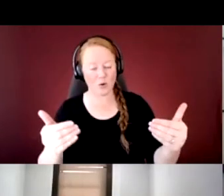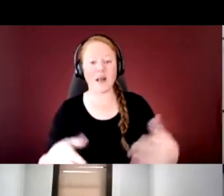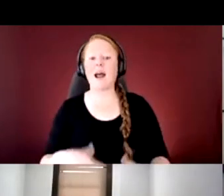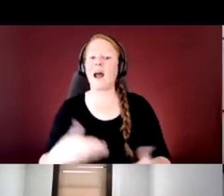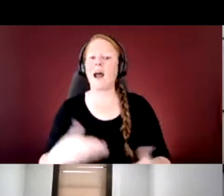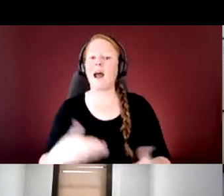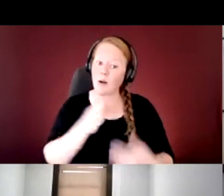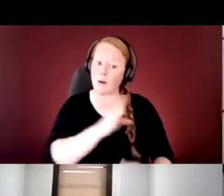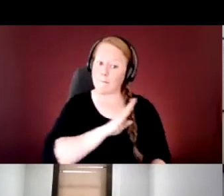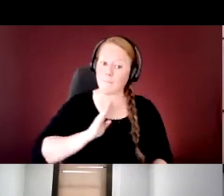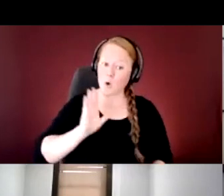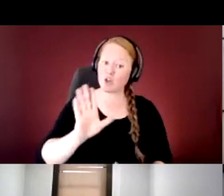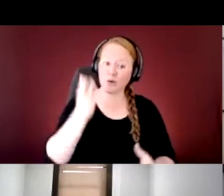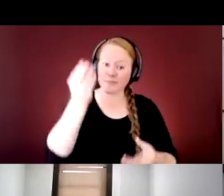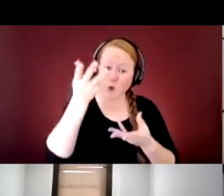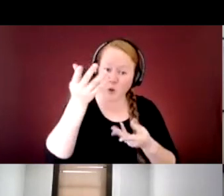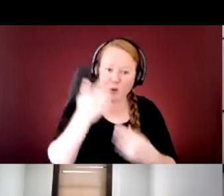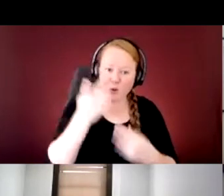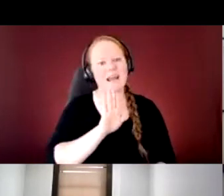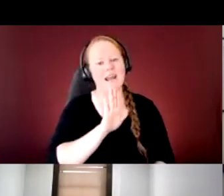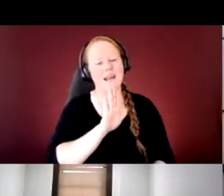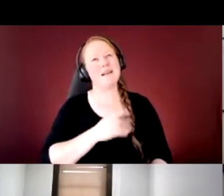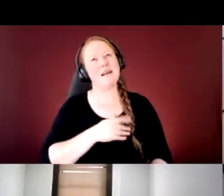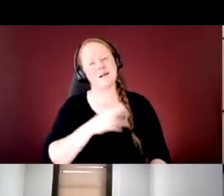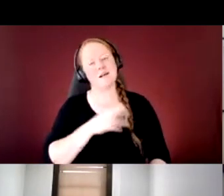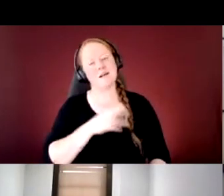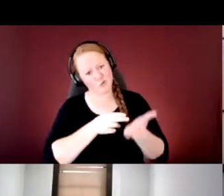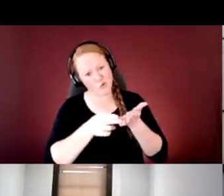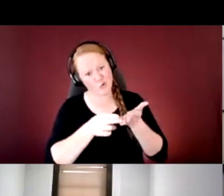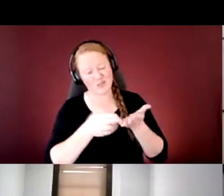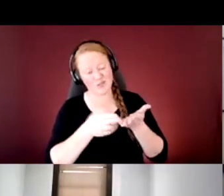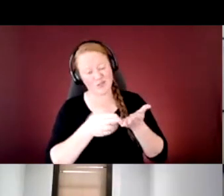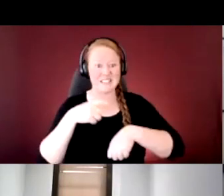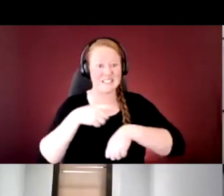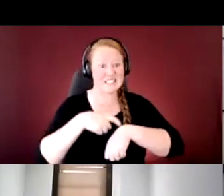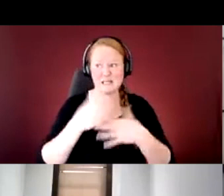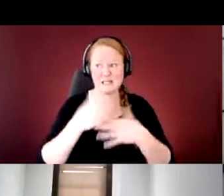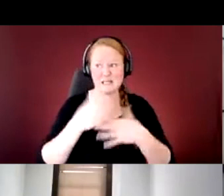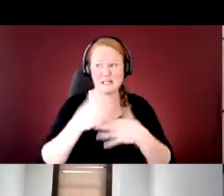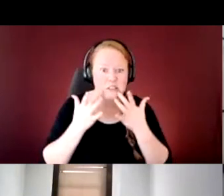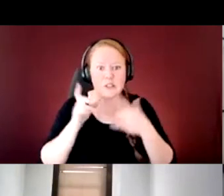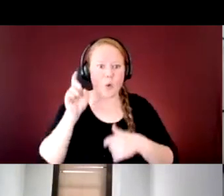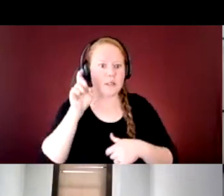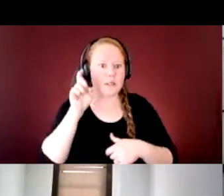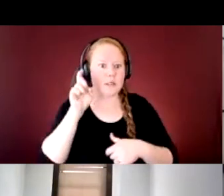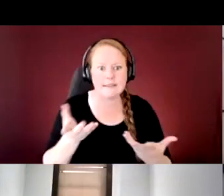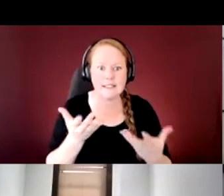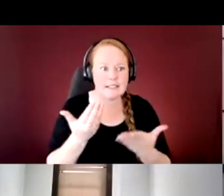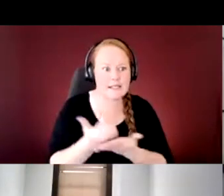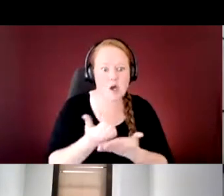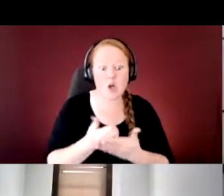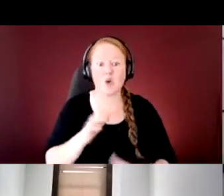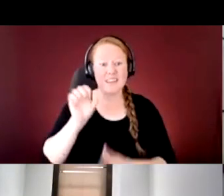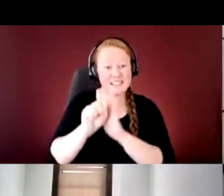and additions. The truth, however, is we're under a real time crunch. The state has mandated that CARES Act funds may only